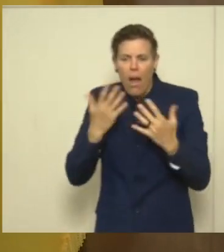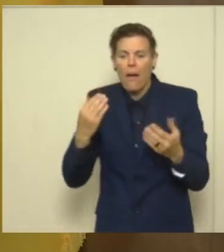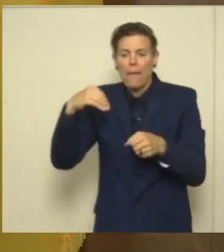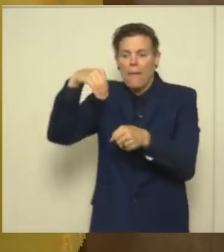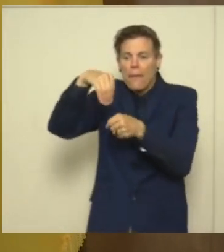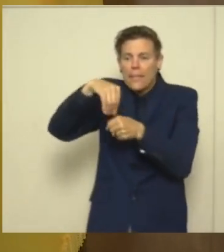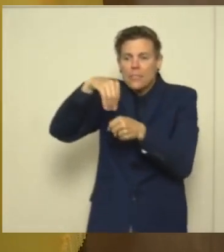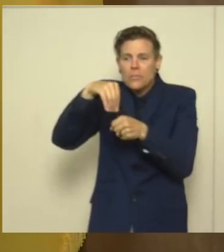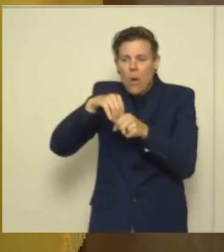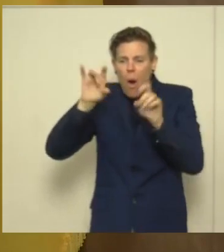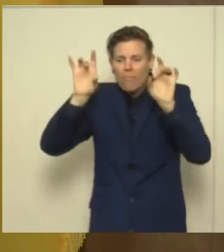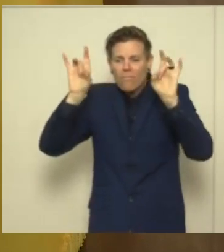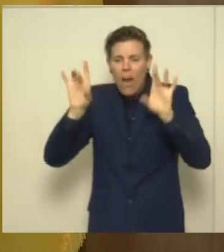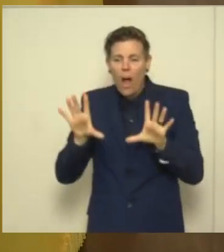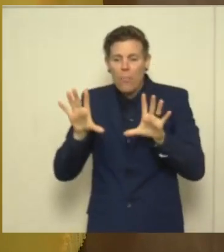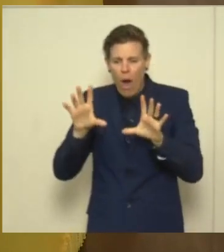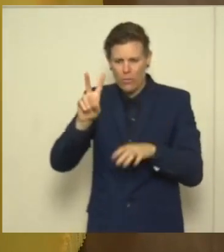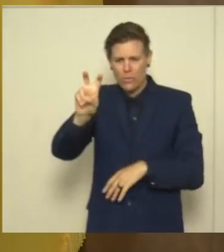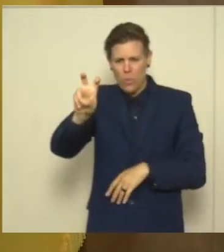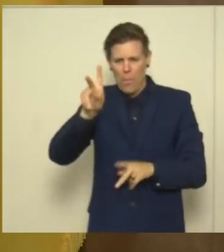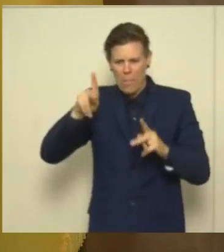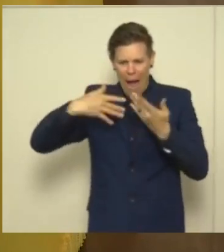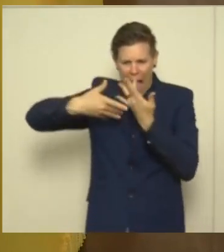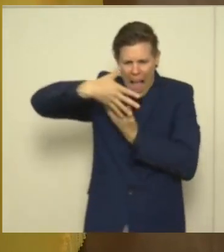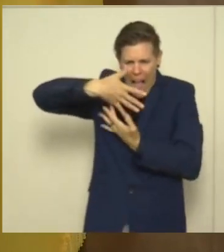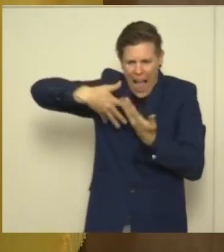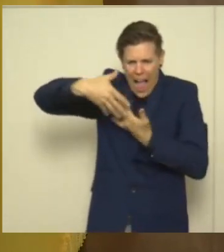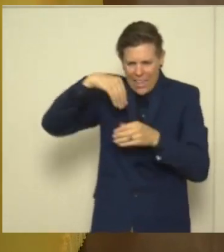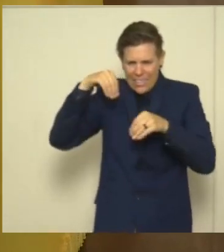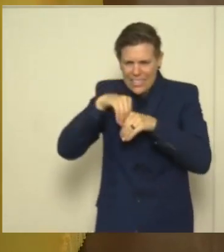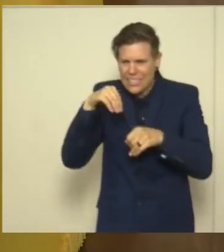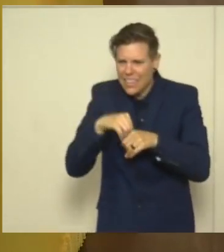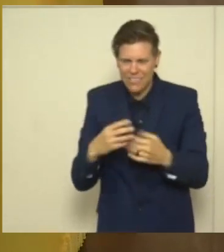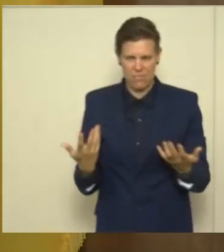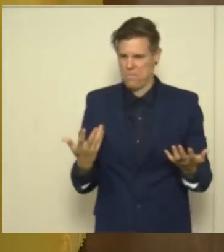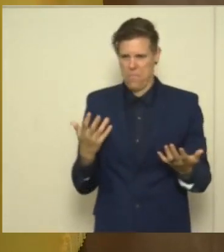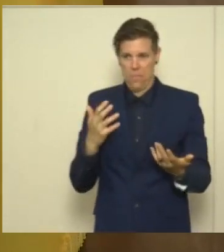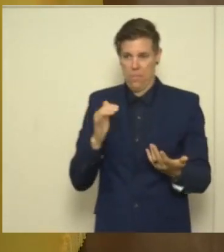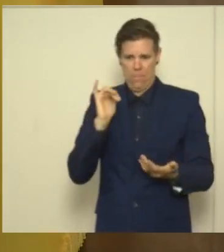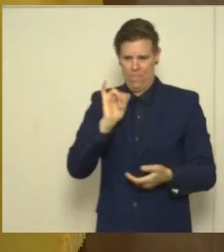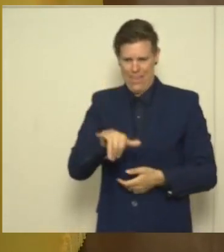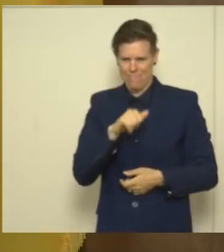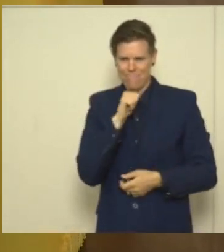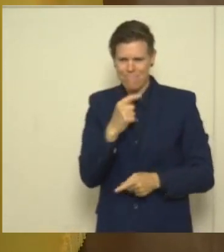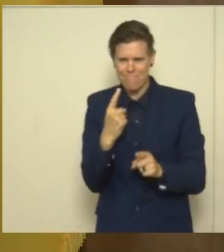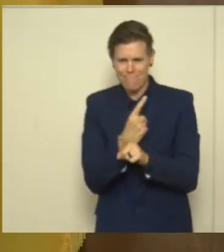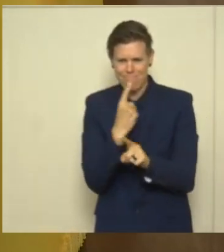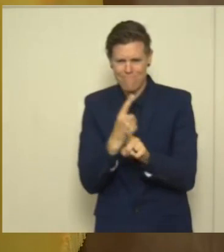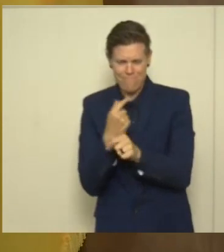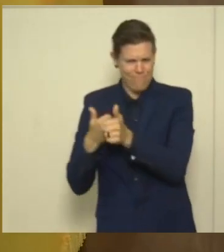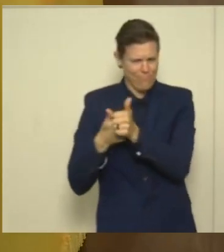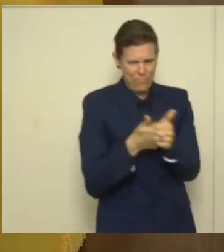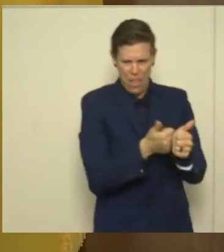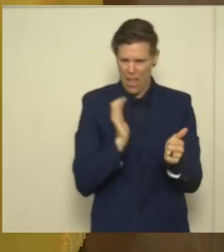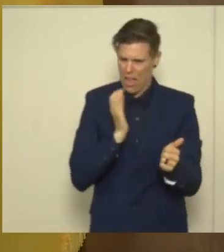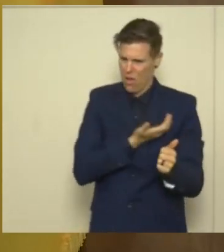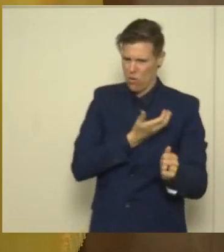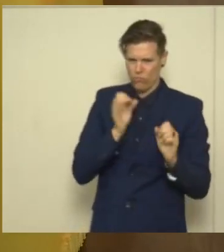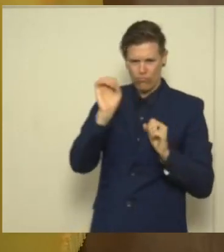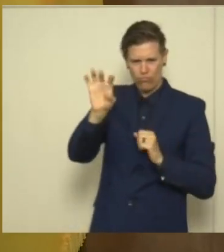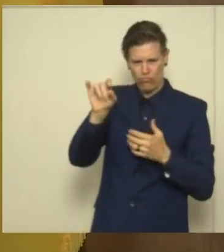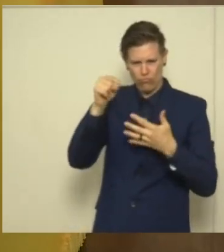these are outside of the required public health orders. People, if you're going to